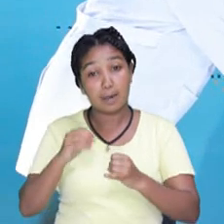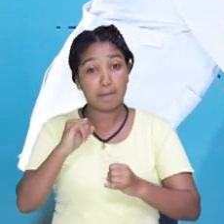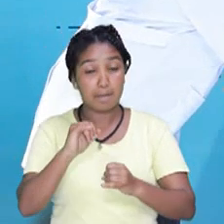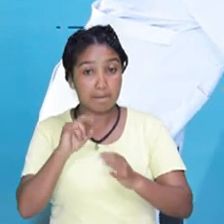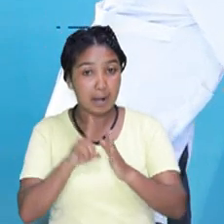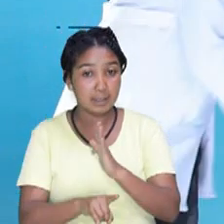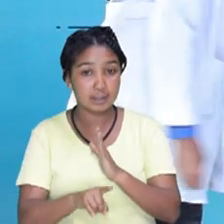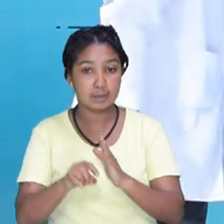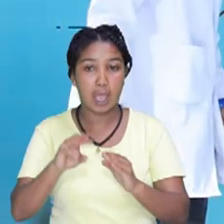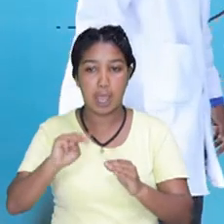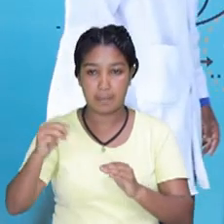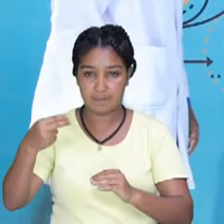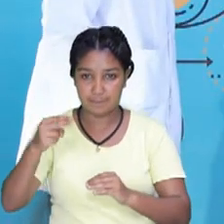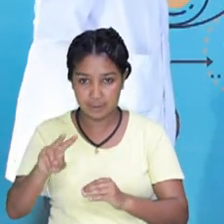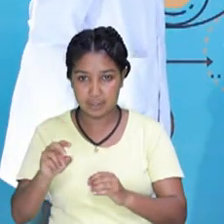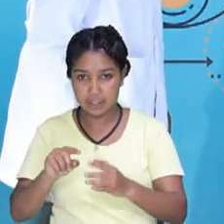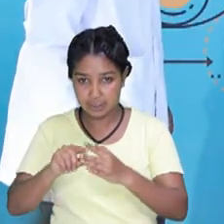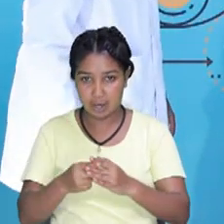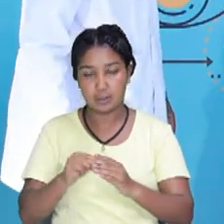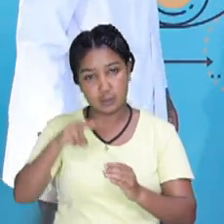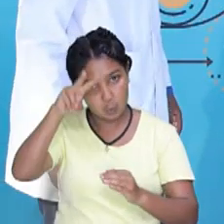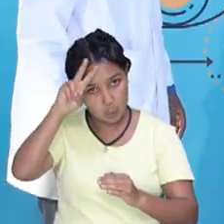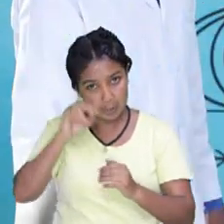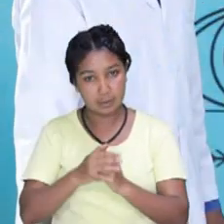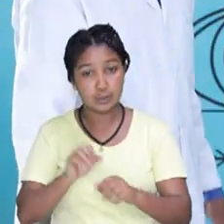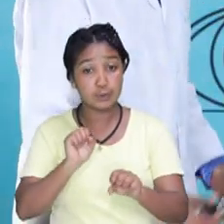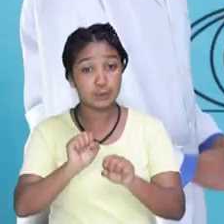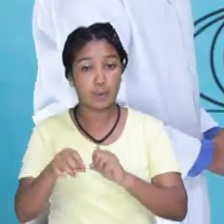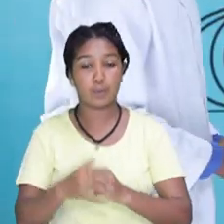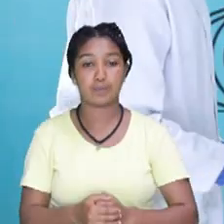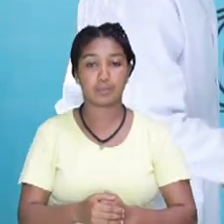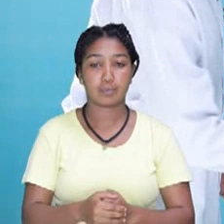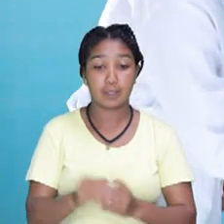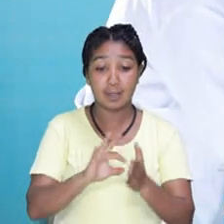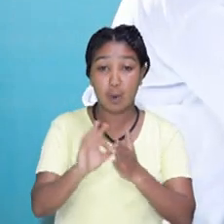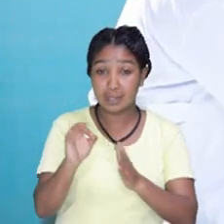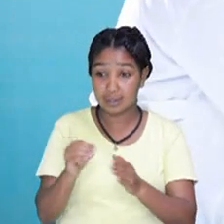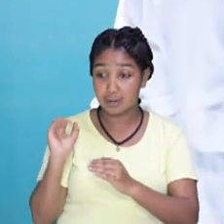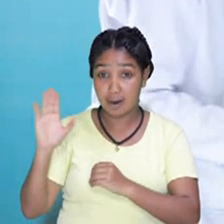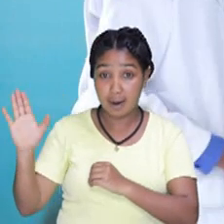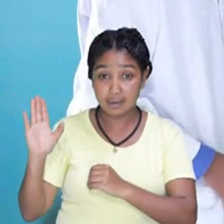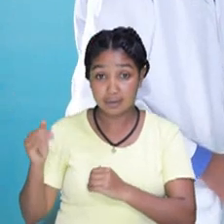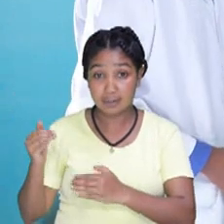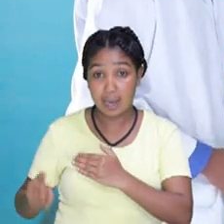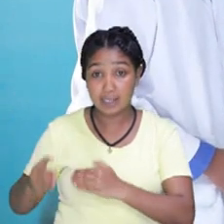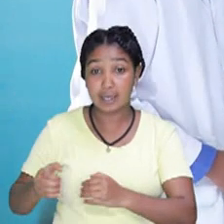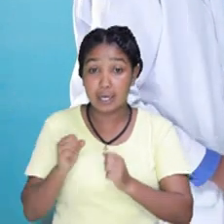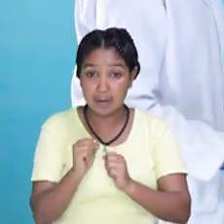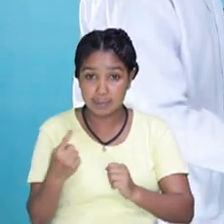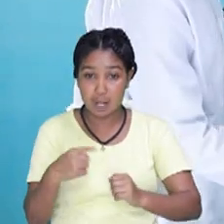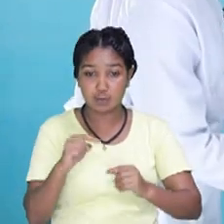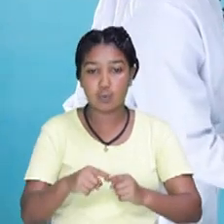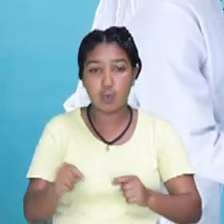1 over 2 mv initial squared. So, the quantity on the right side enables